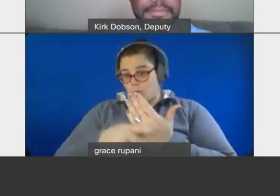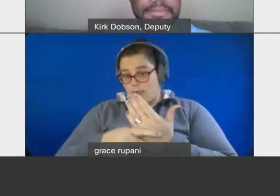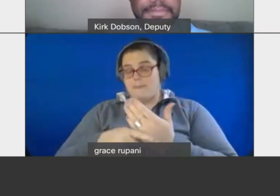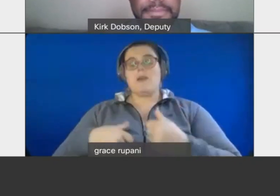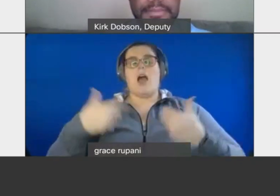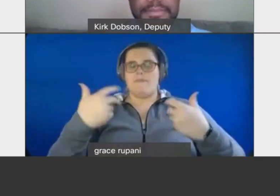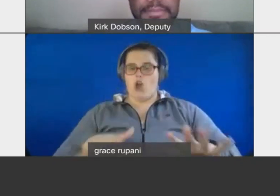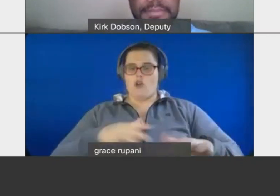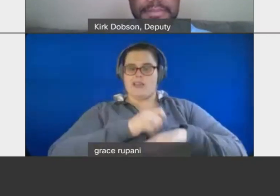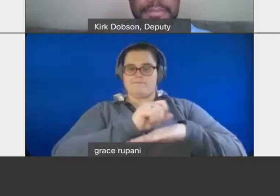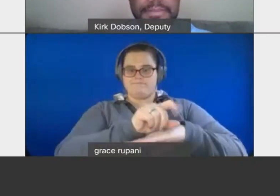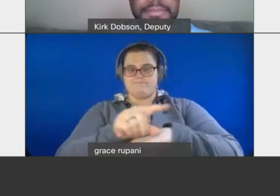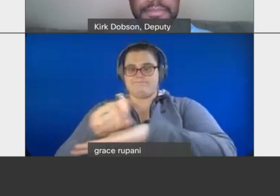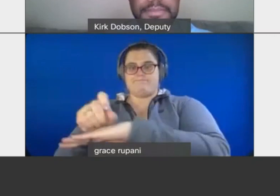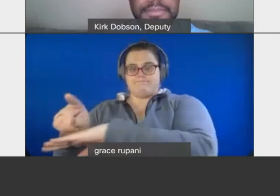from DDS